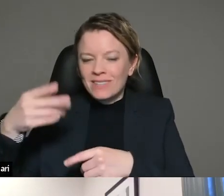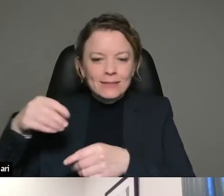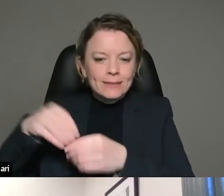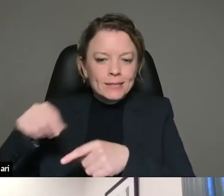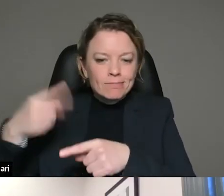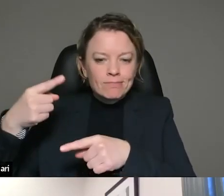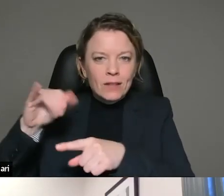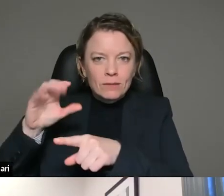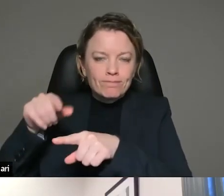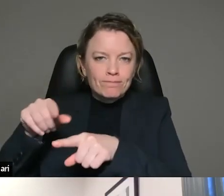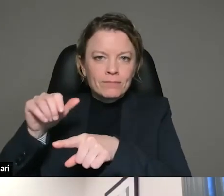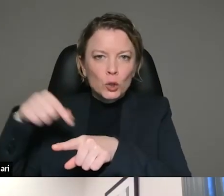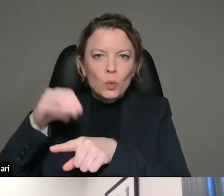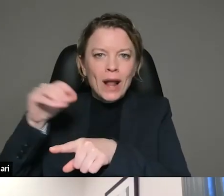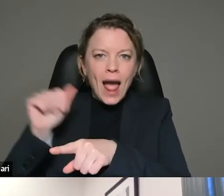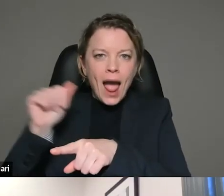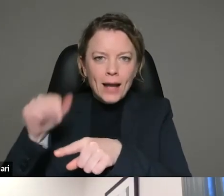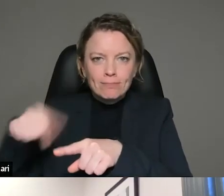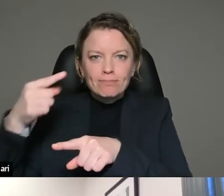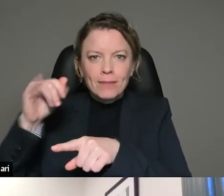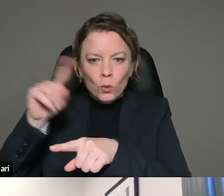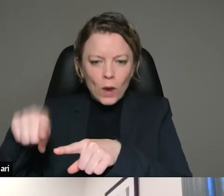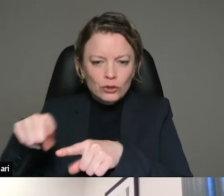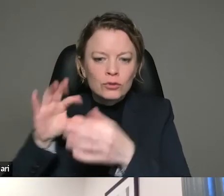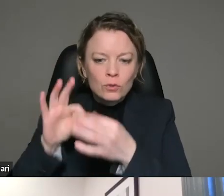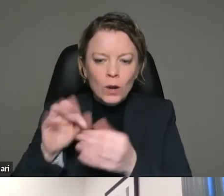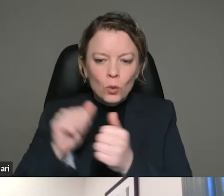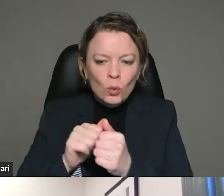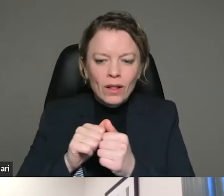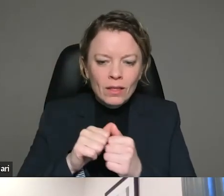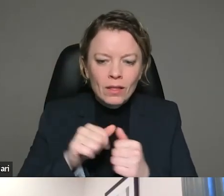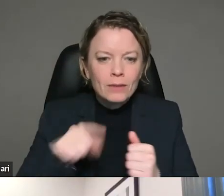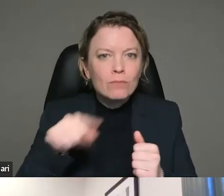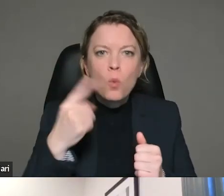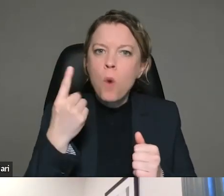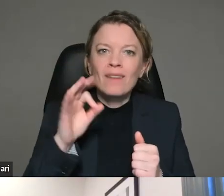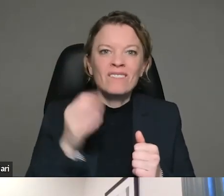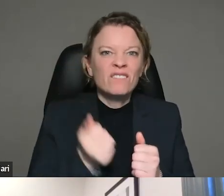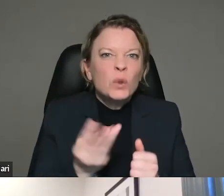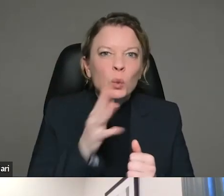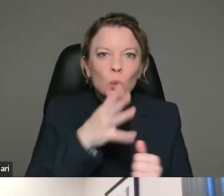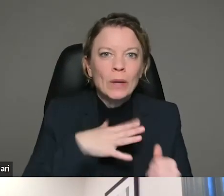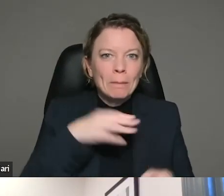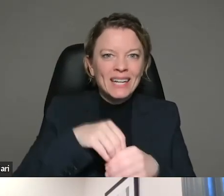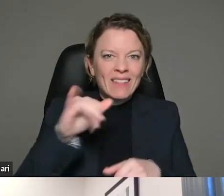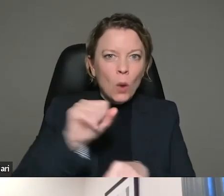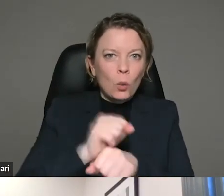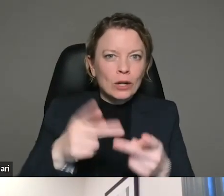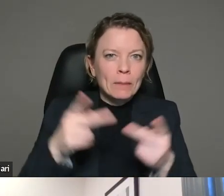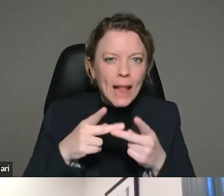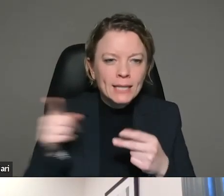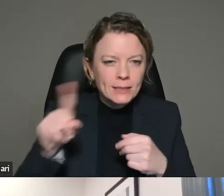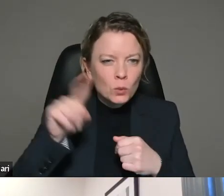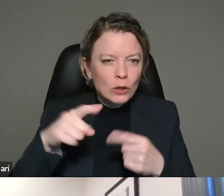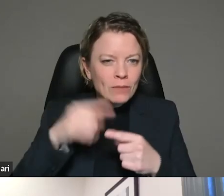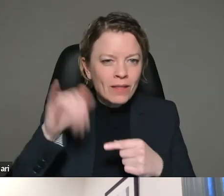now. And that has to do with being one of few women in the workplace. We have referenced